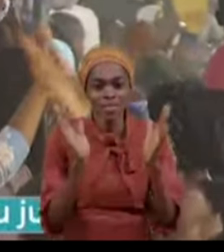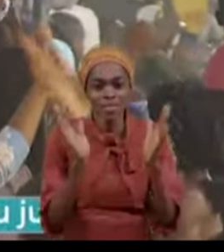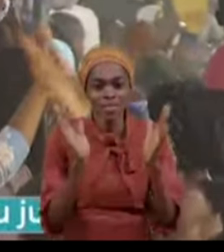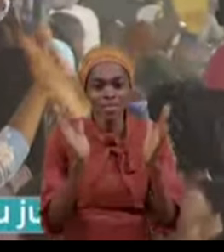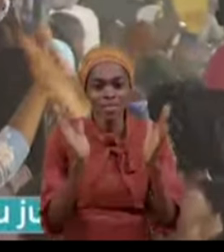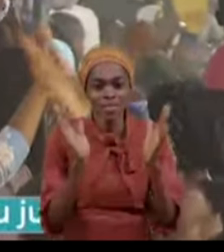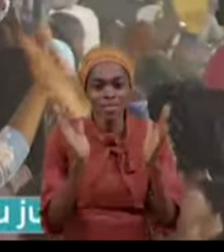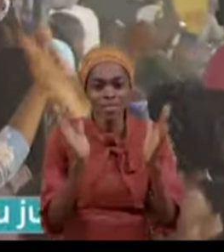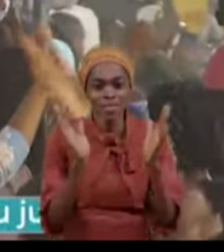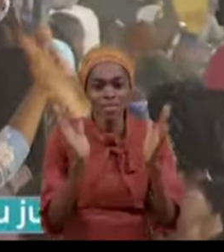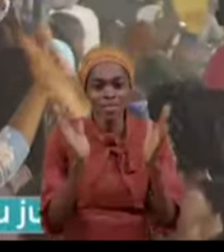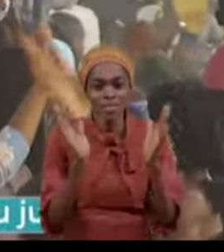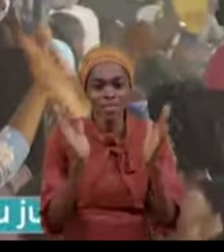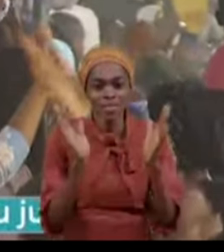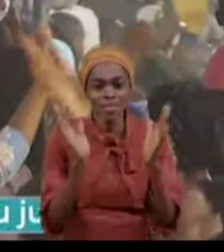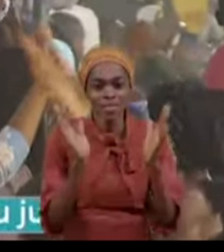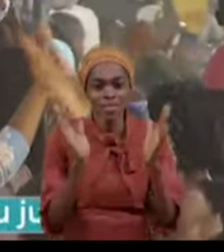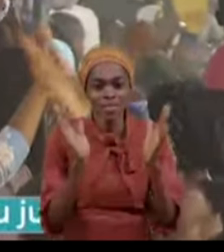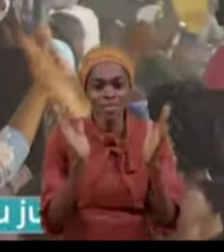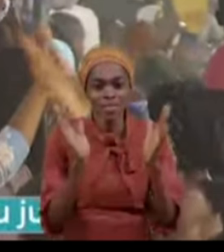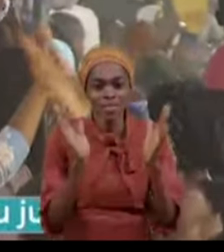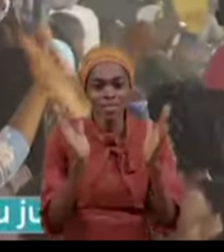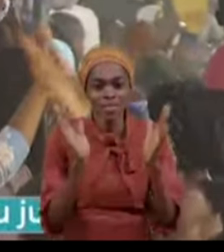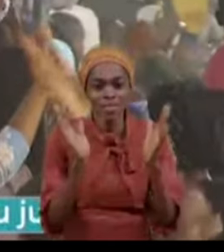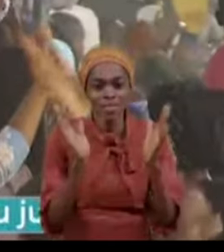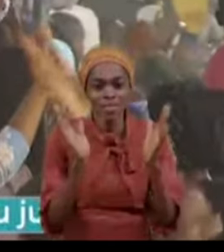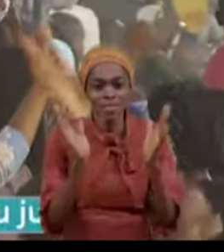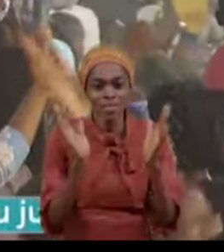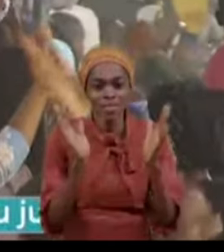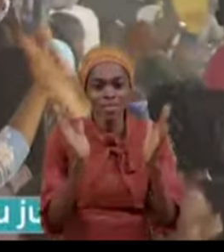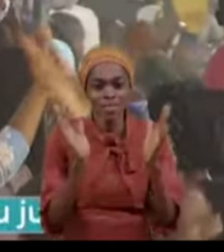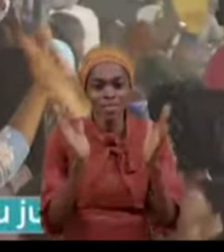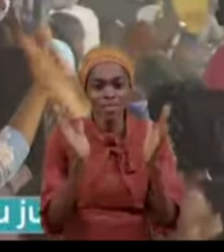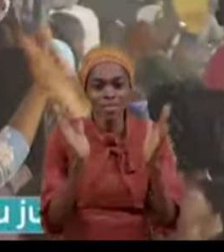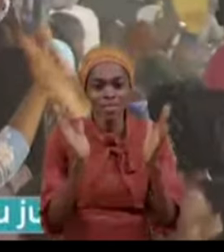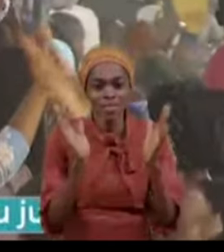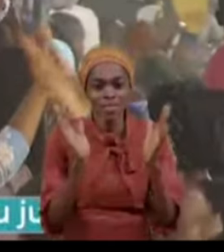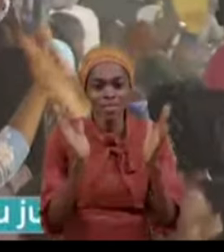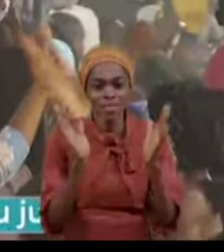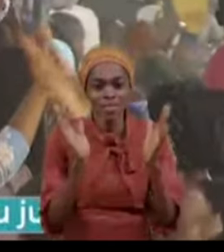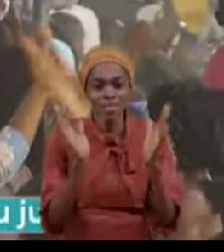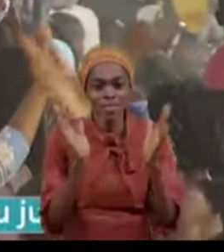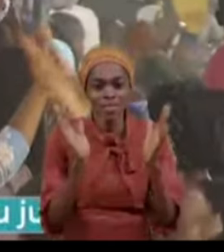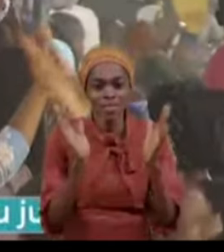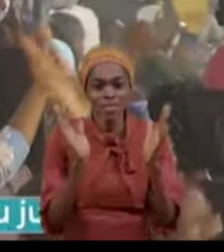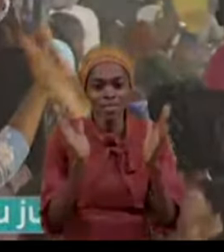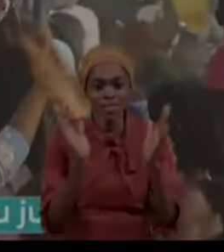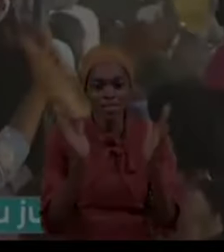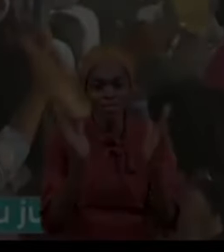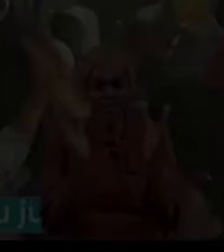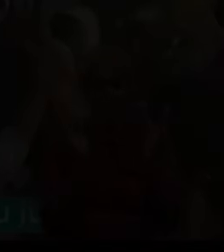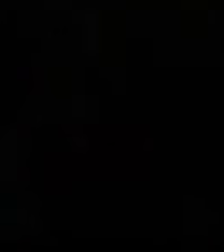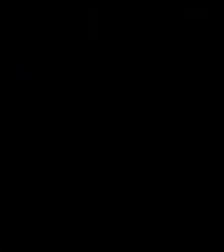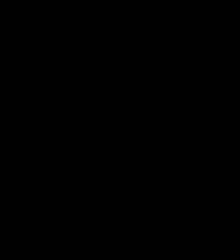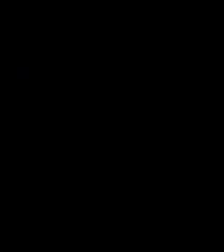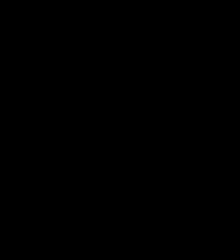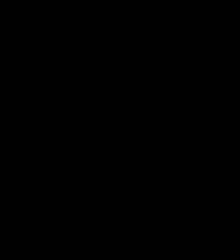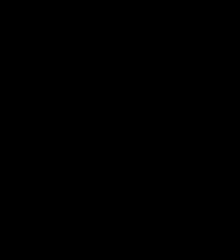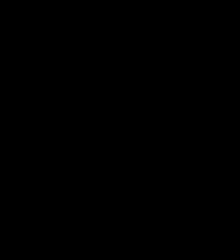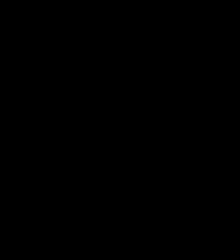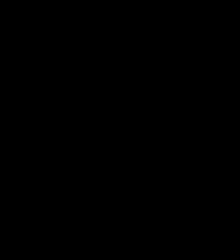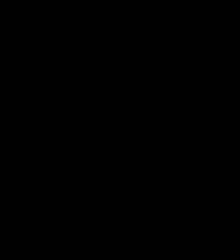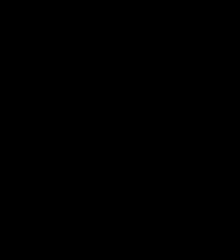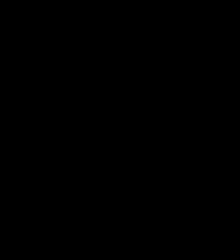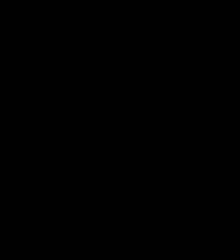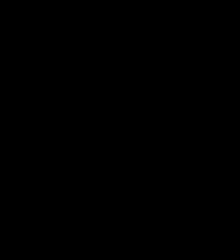The Lord is coming. We're seeing the prophecy. We're